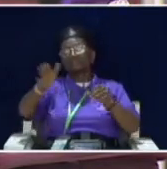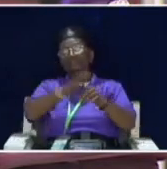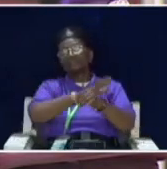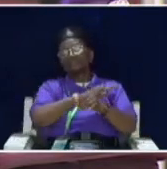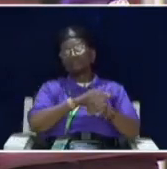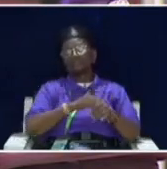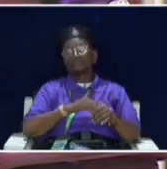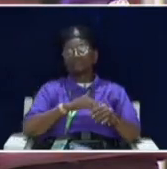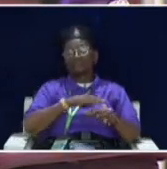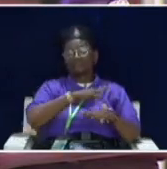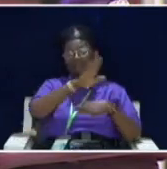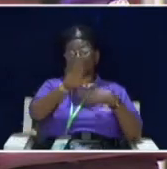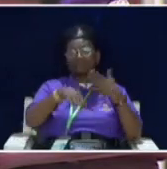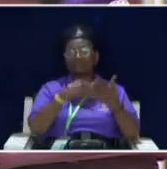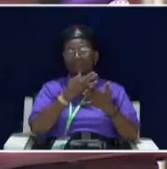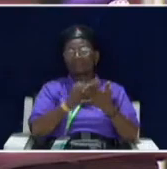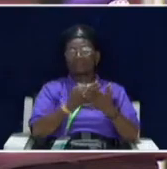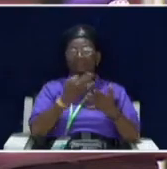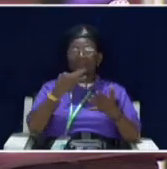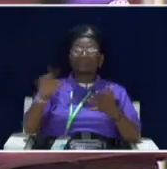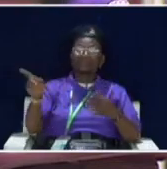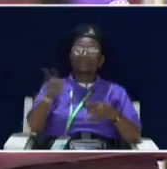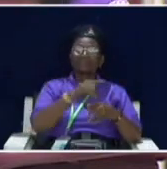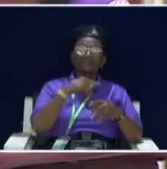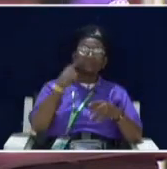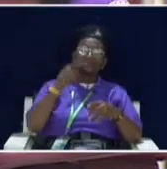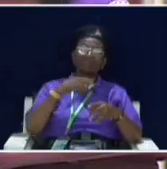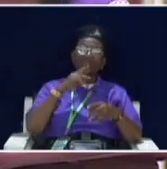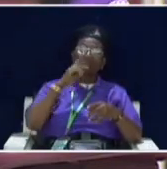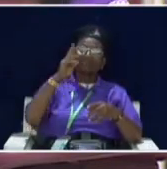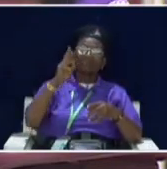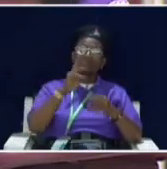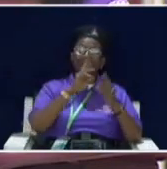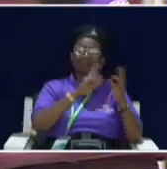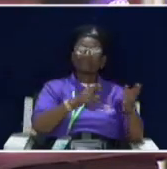A lot of you are already great. Gbogbo yin ti e ti ga.